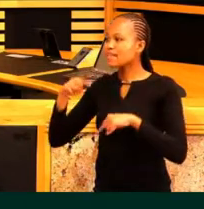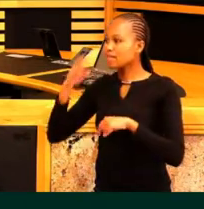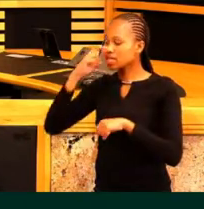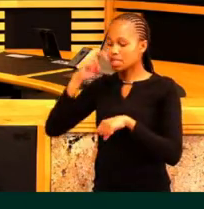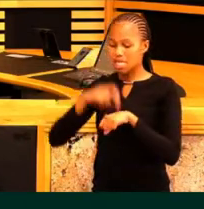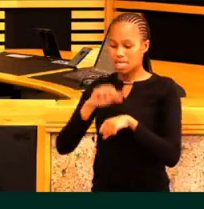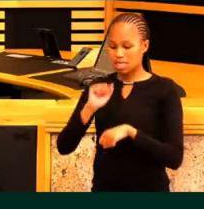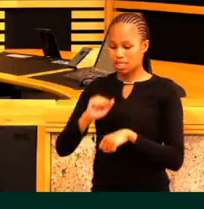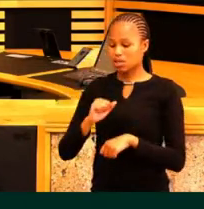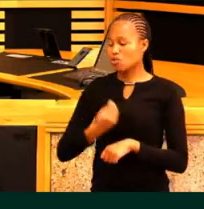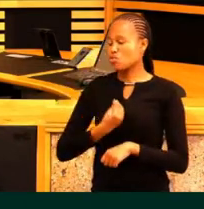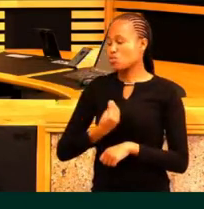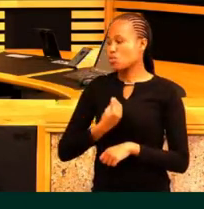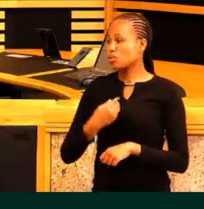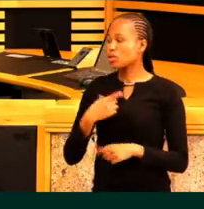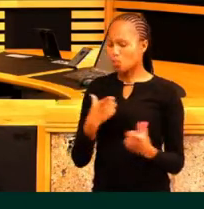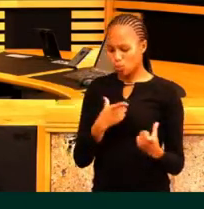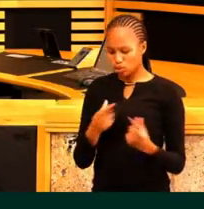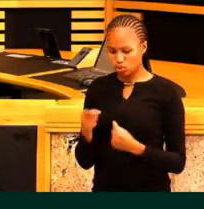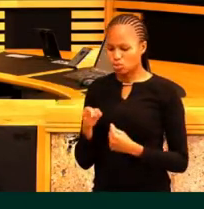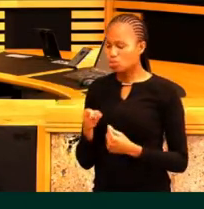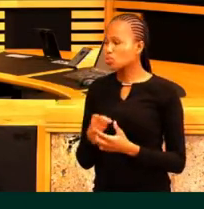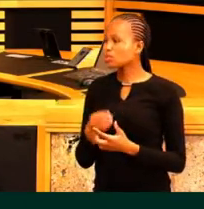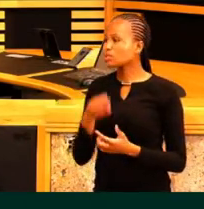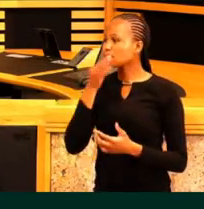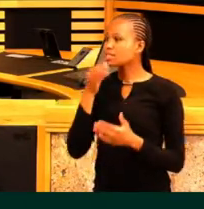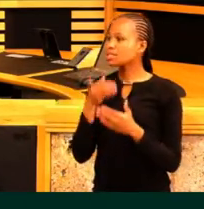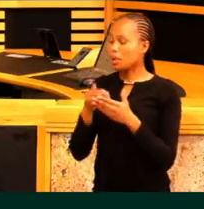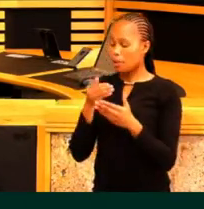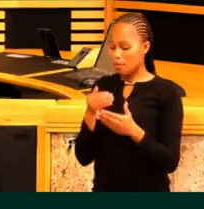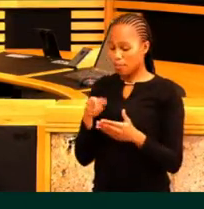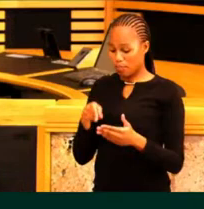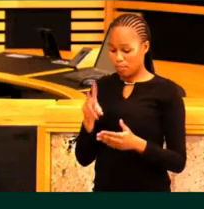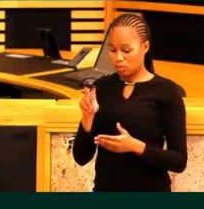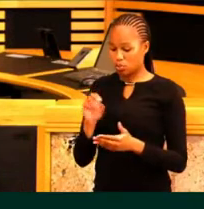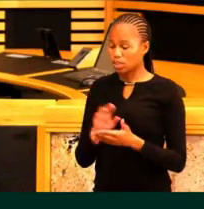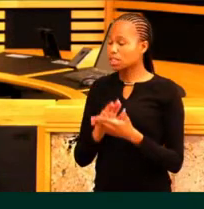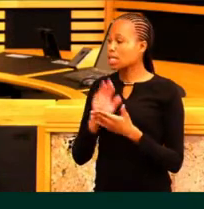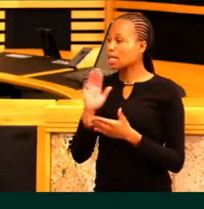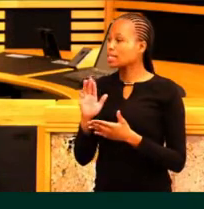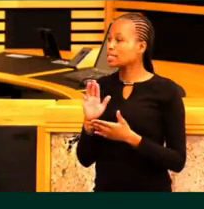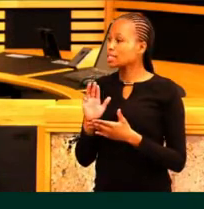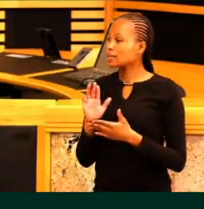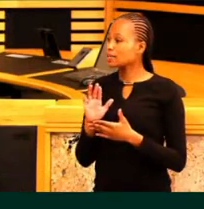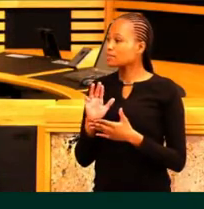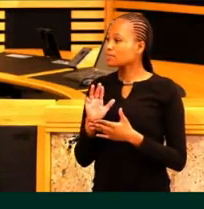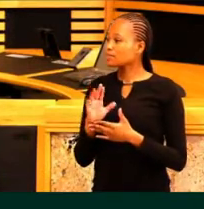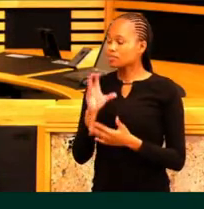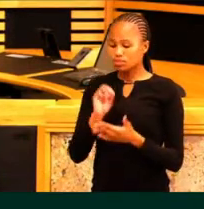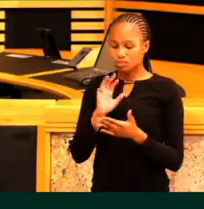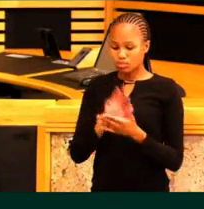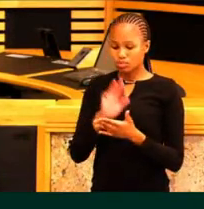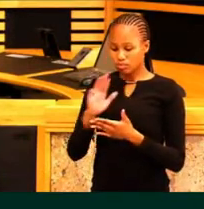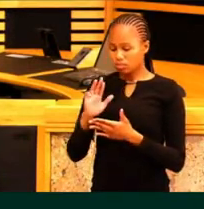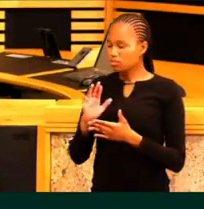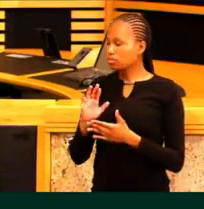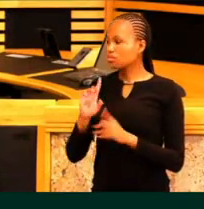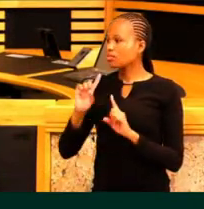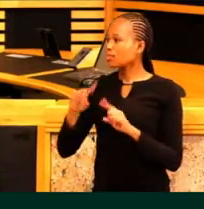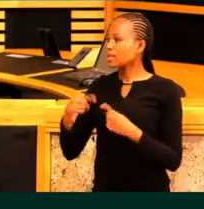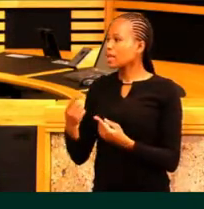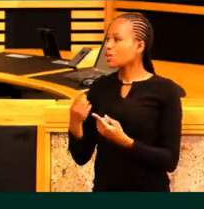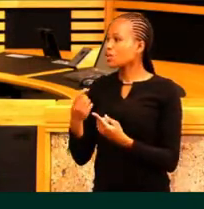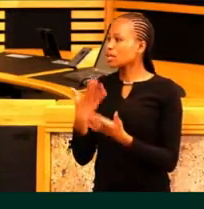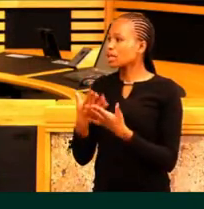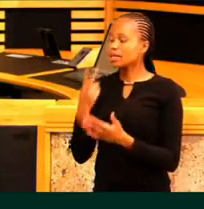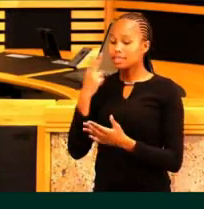of Youth who are doing it it was said here in 2019 while certain aspect of the 2019 resolution could not be fully realized